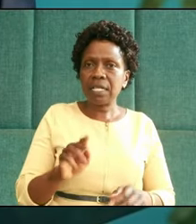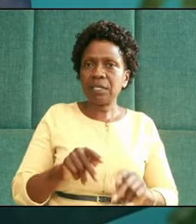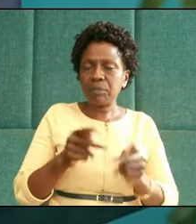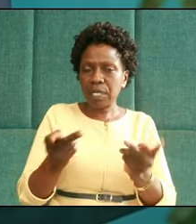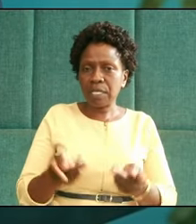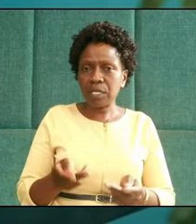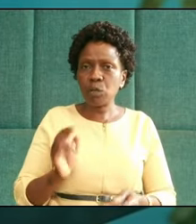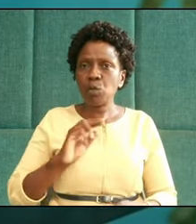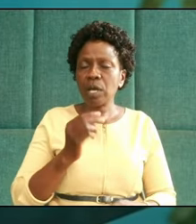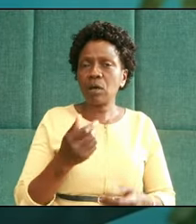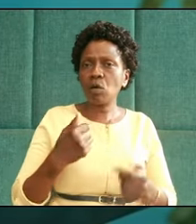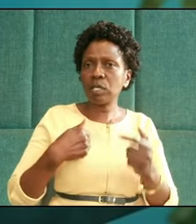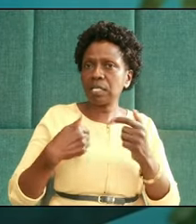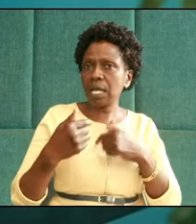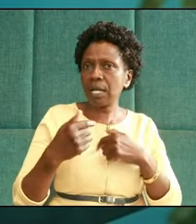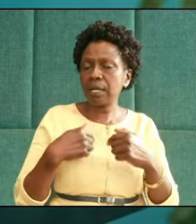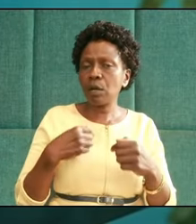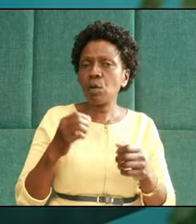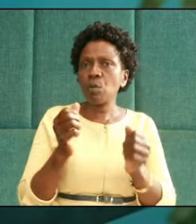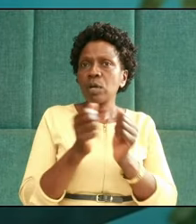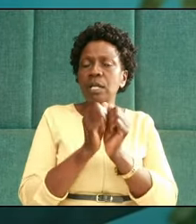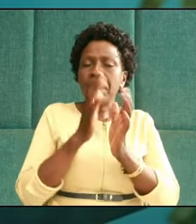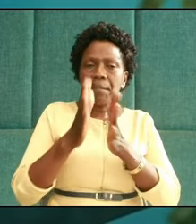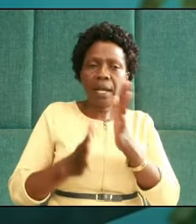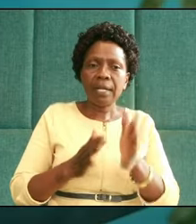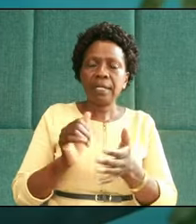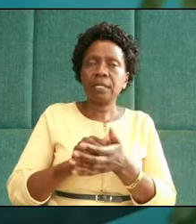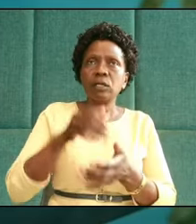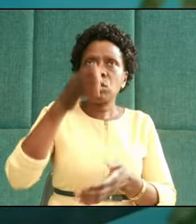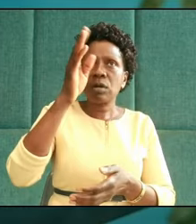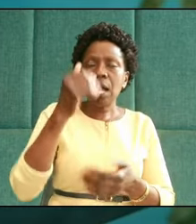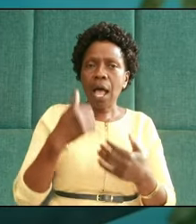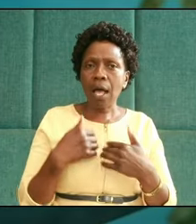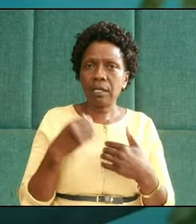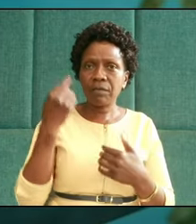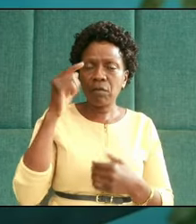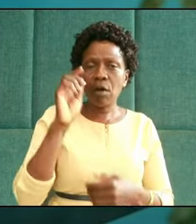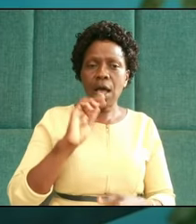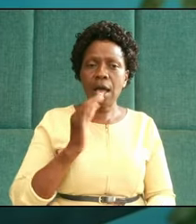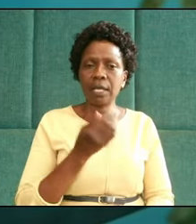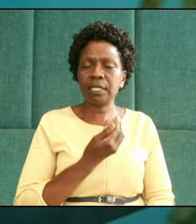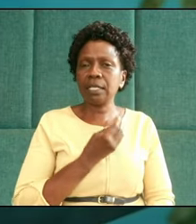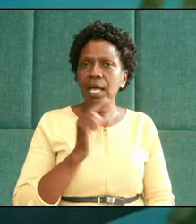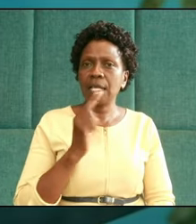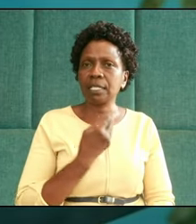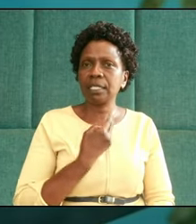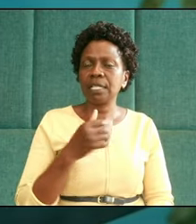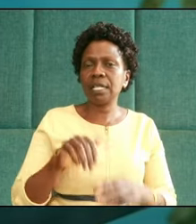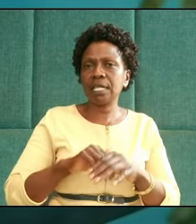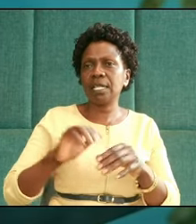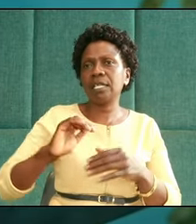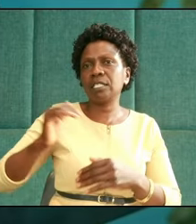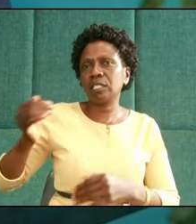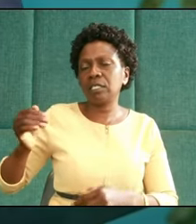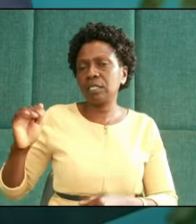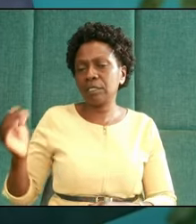are concerned with the plan that God has for us in the cities. When you look